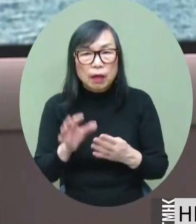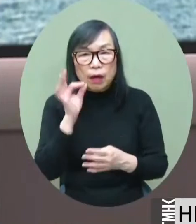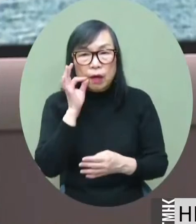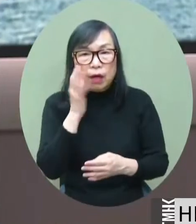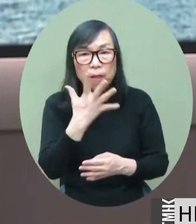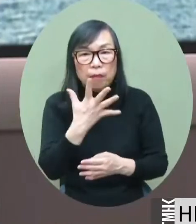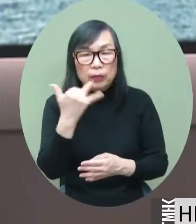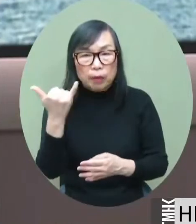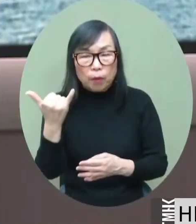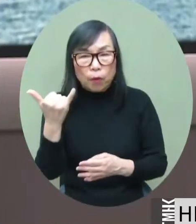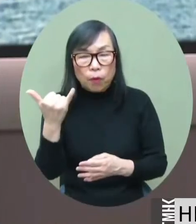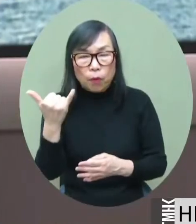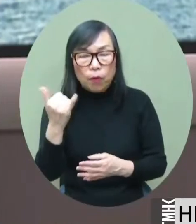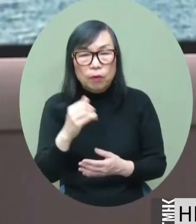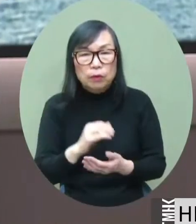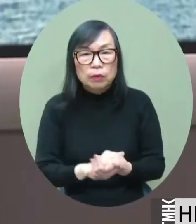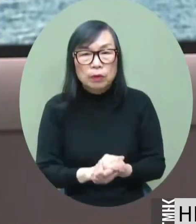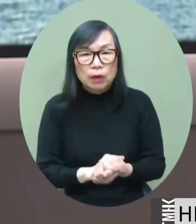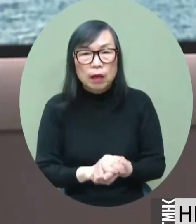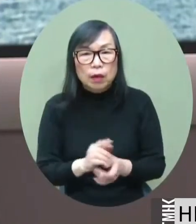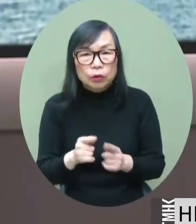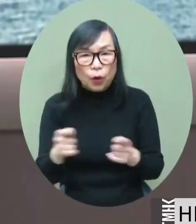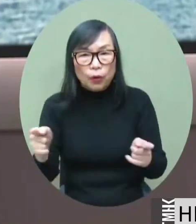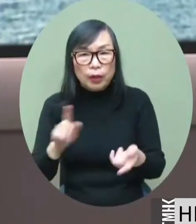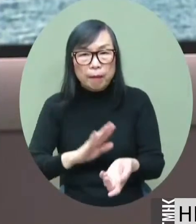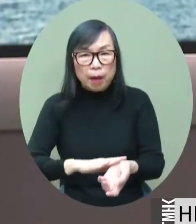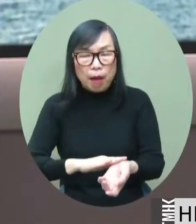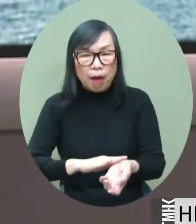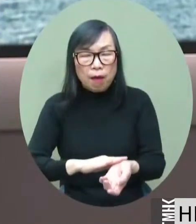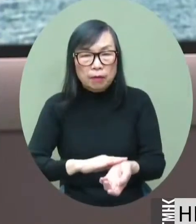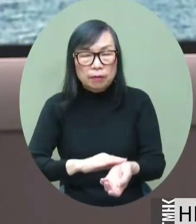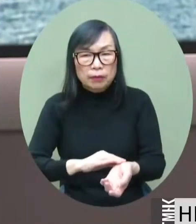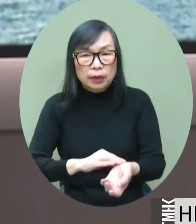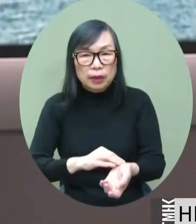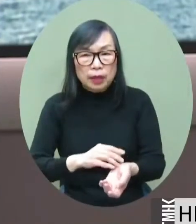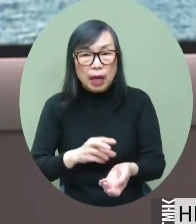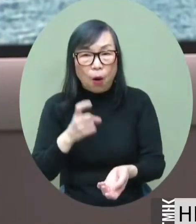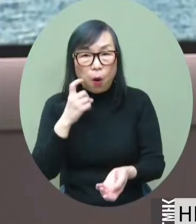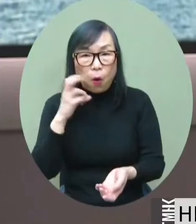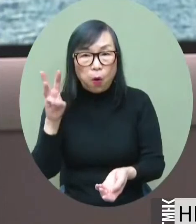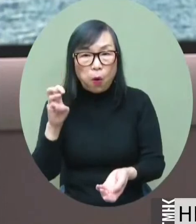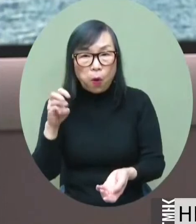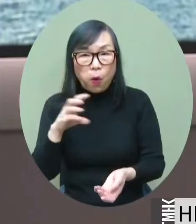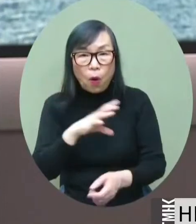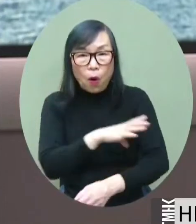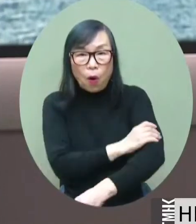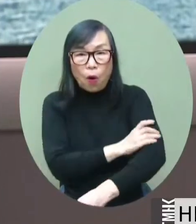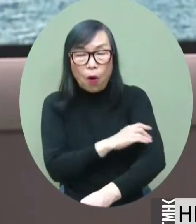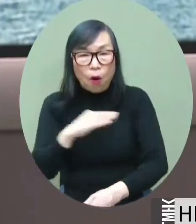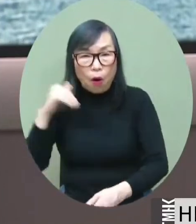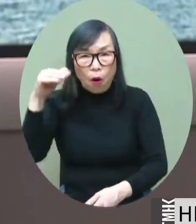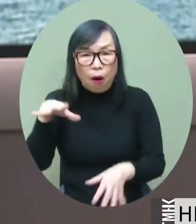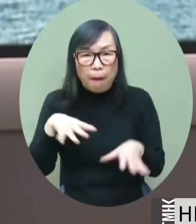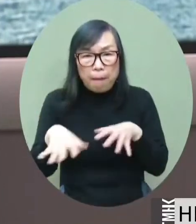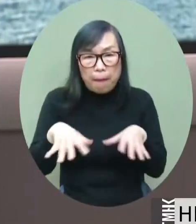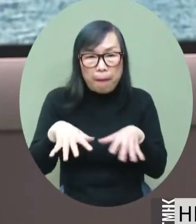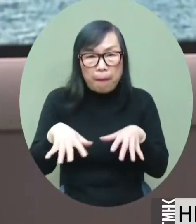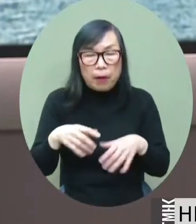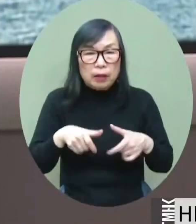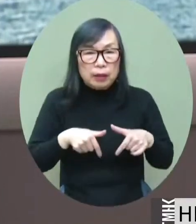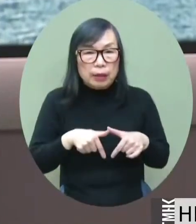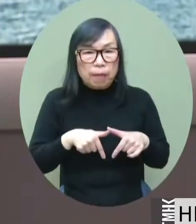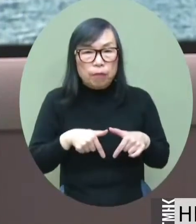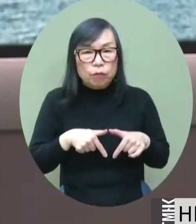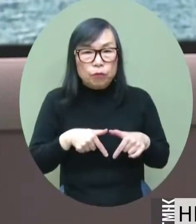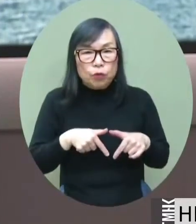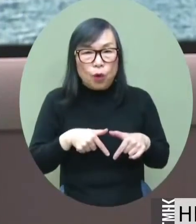Another patient is a 56-year-old patient. He suffered from a lot of chronic illnesses, diabetes,